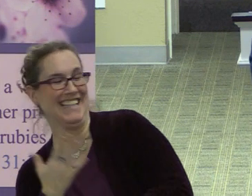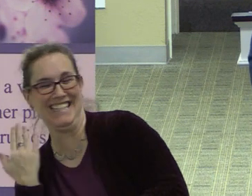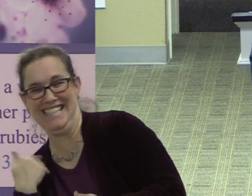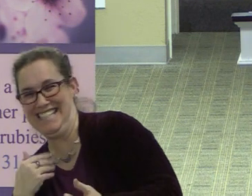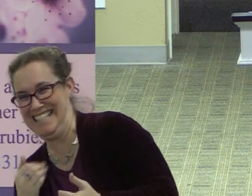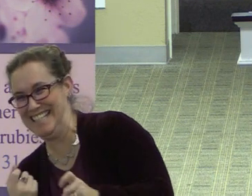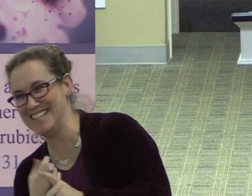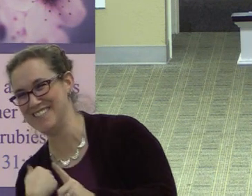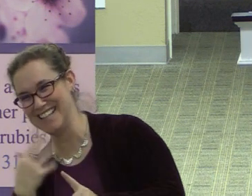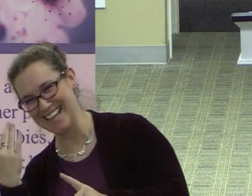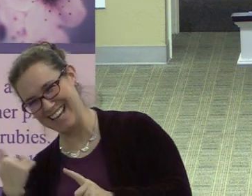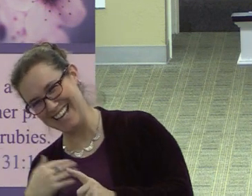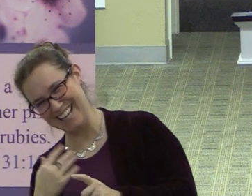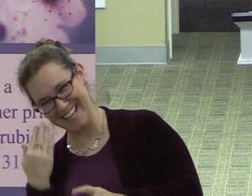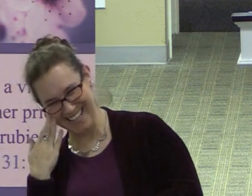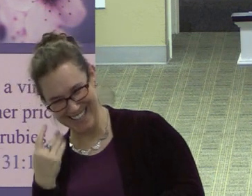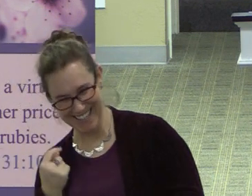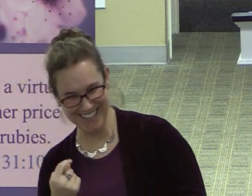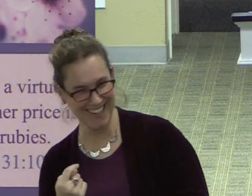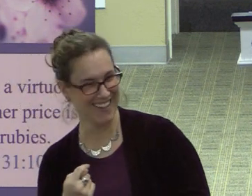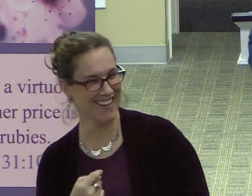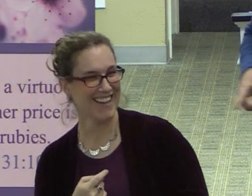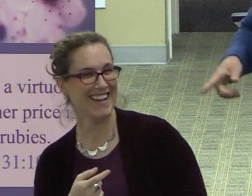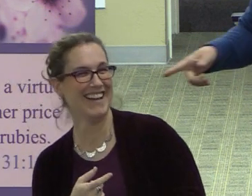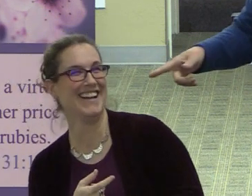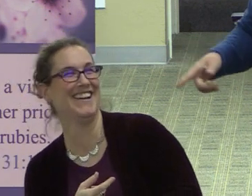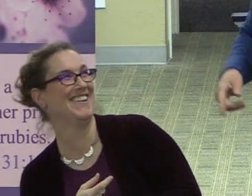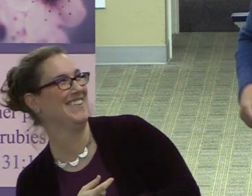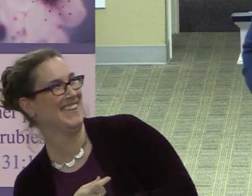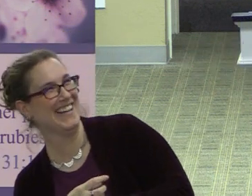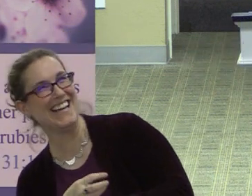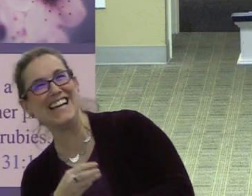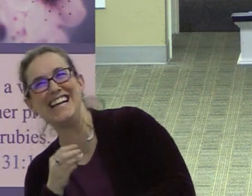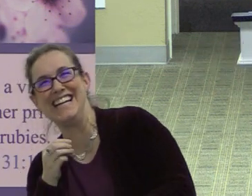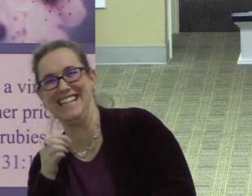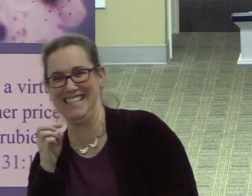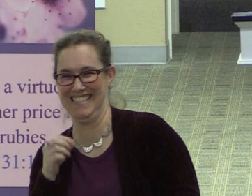it. And that's because your kid was sticking your hand in the water.